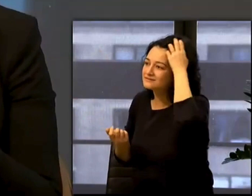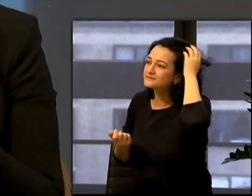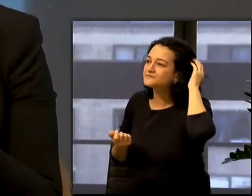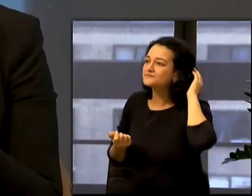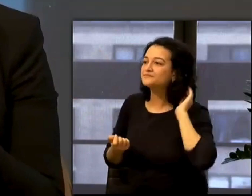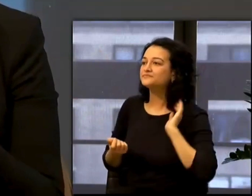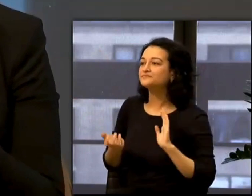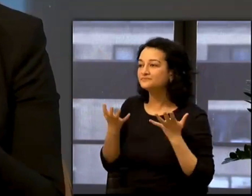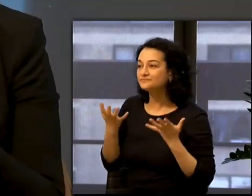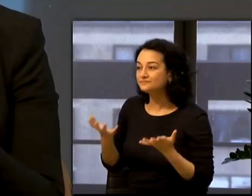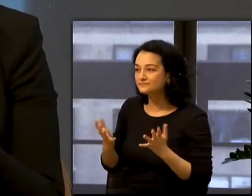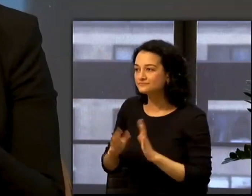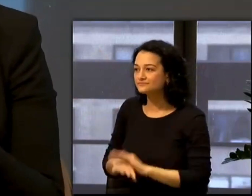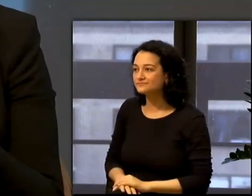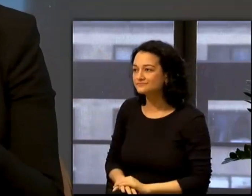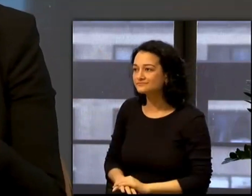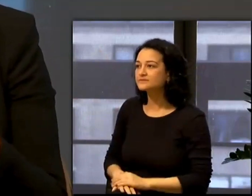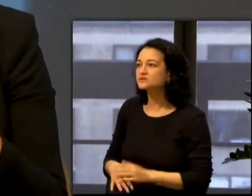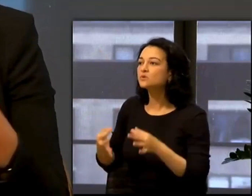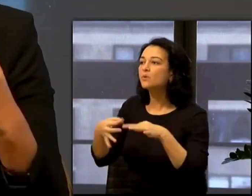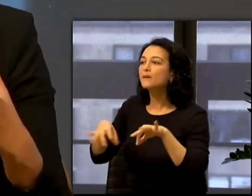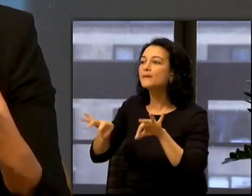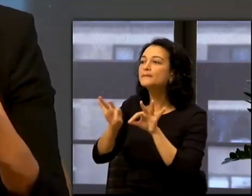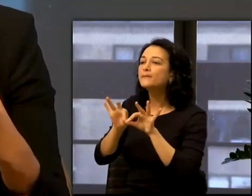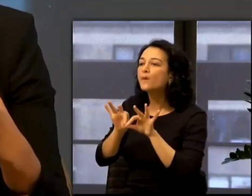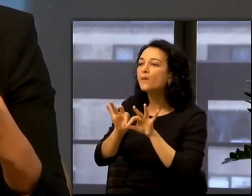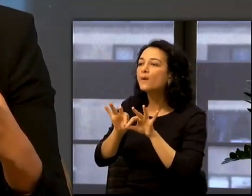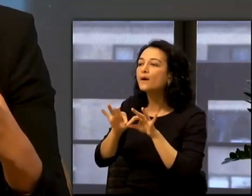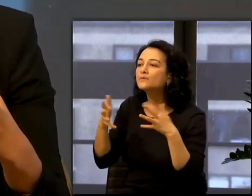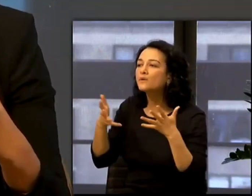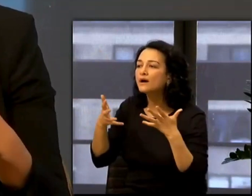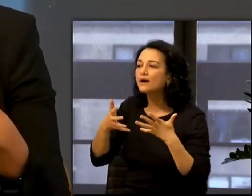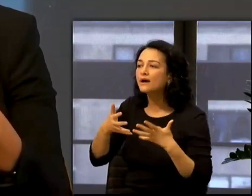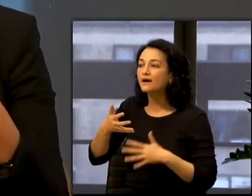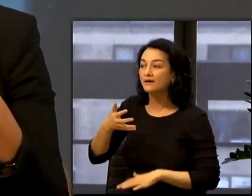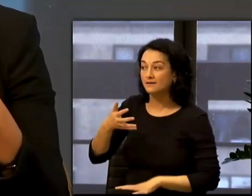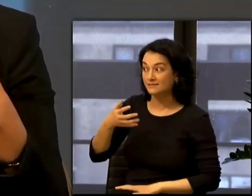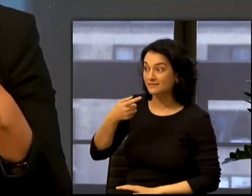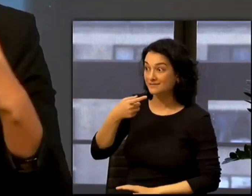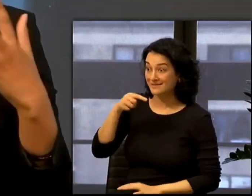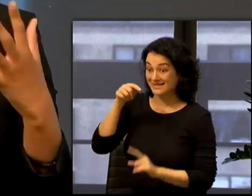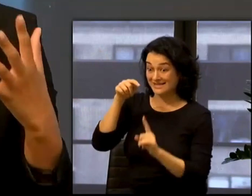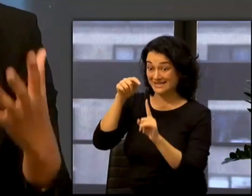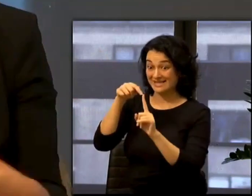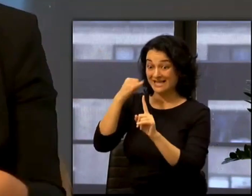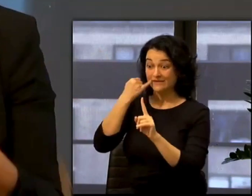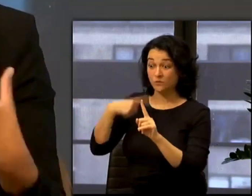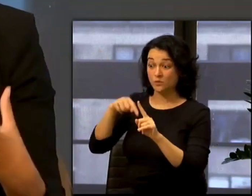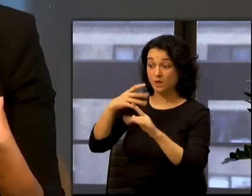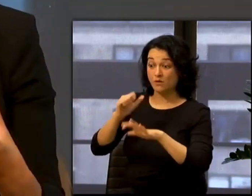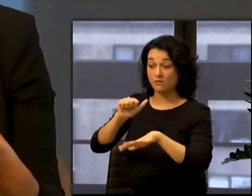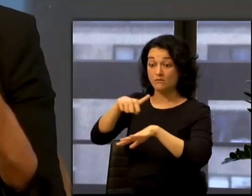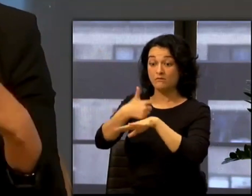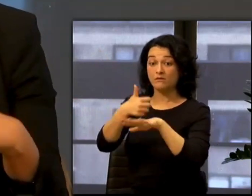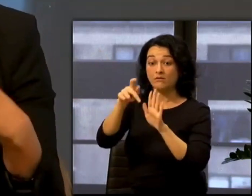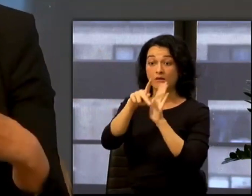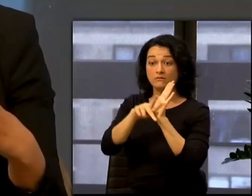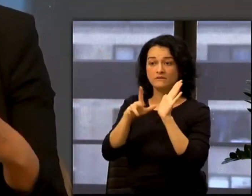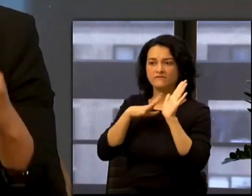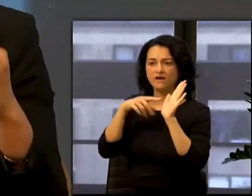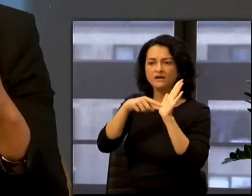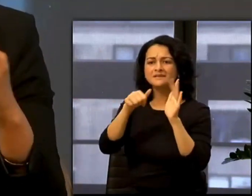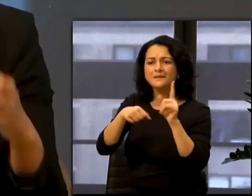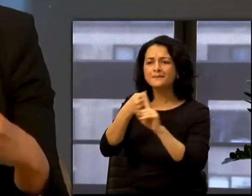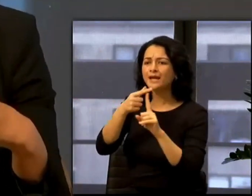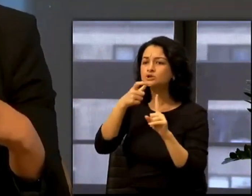to build policy for. So when it comes to ability status, to ability or to age, I want to make sure that